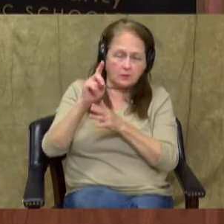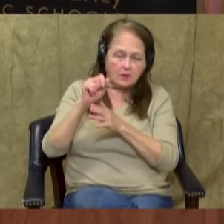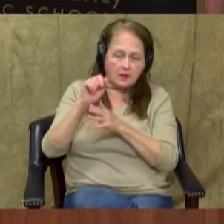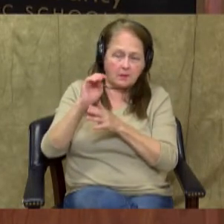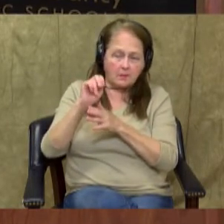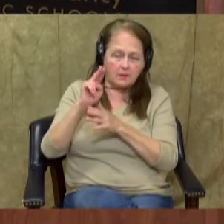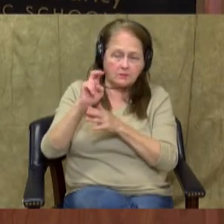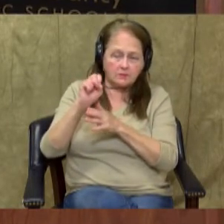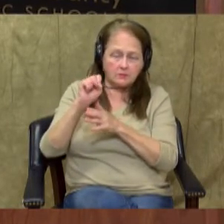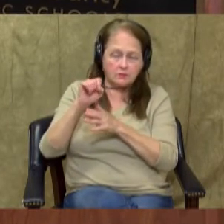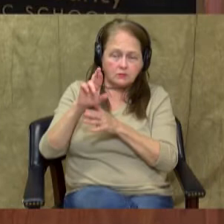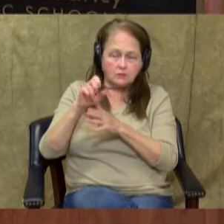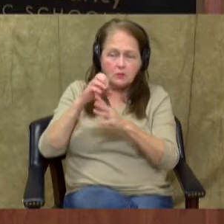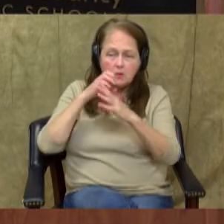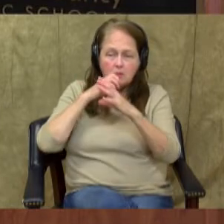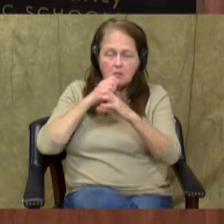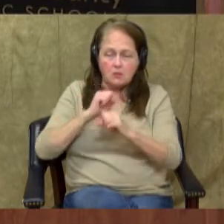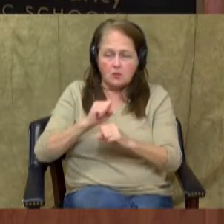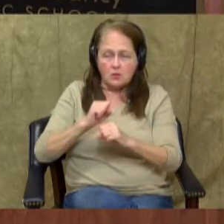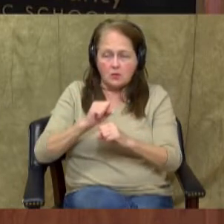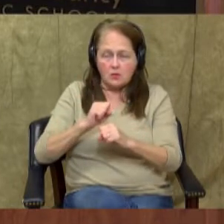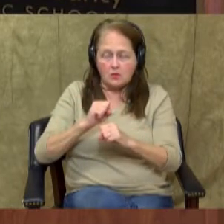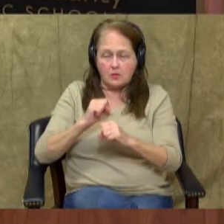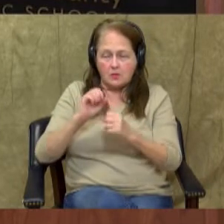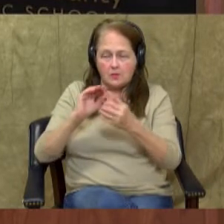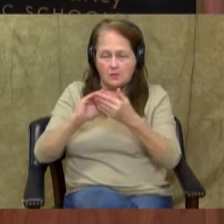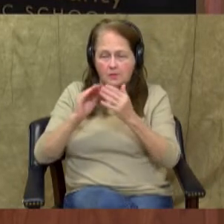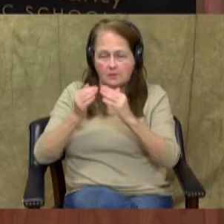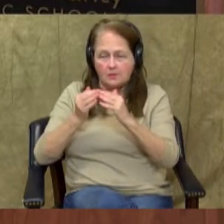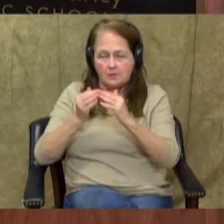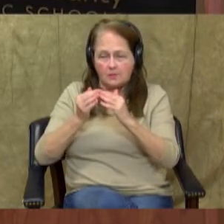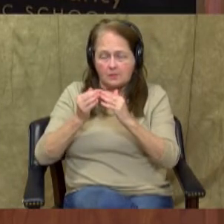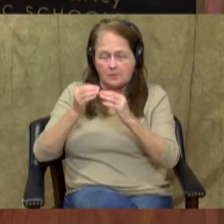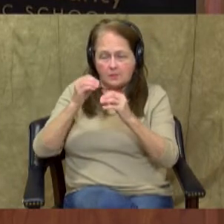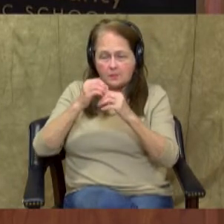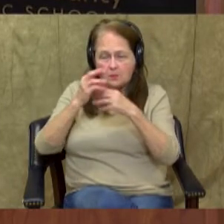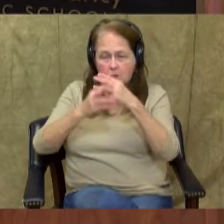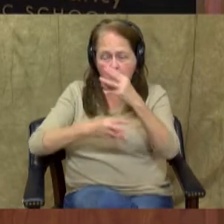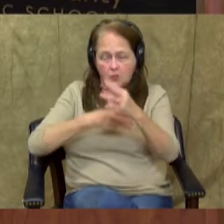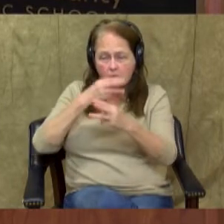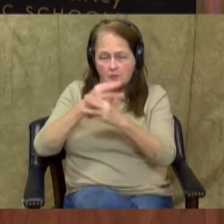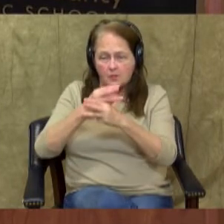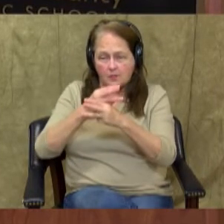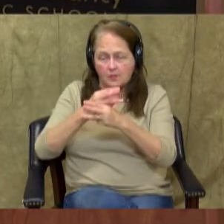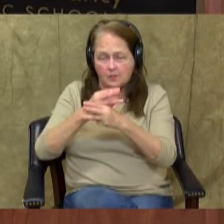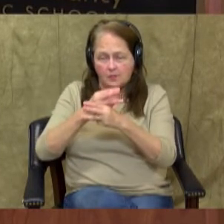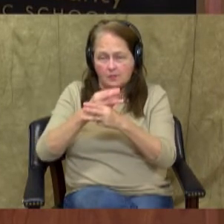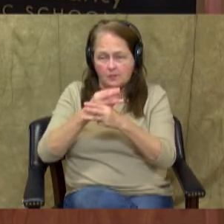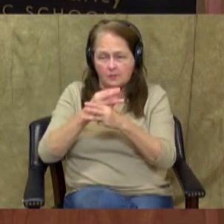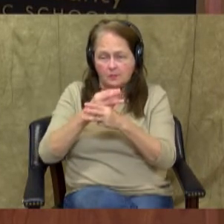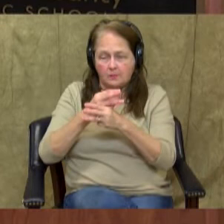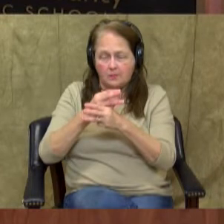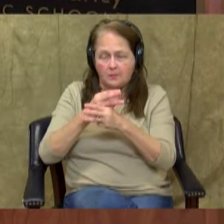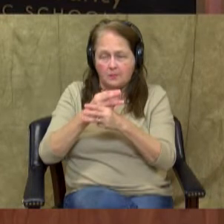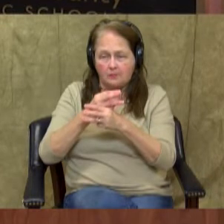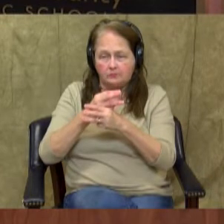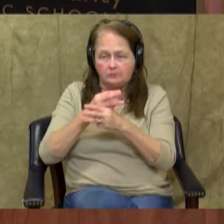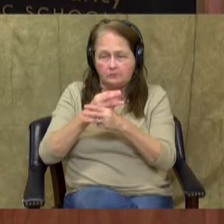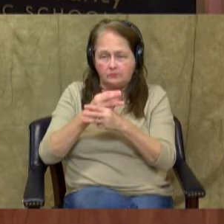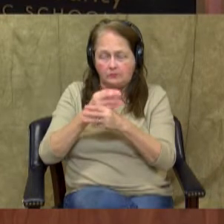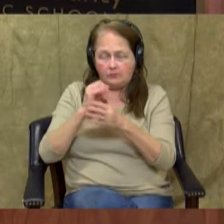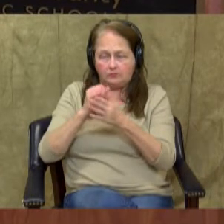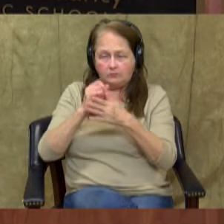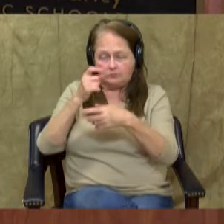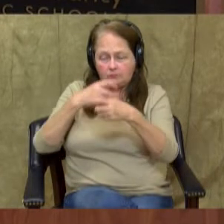Syria, which is one of the oldest continually inhabited cities in the world that grew up on a trade route. Speaking